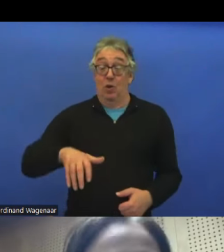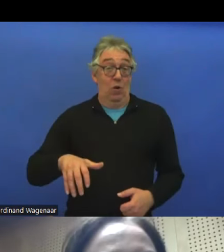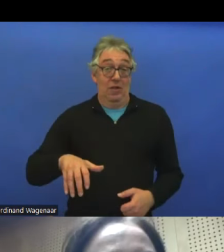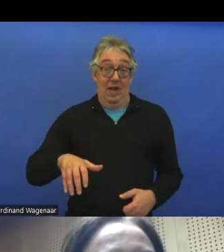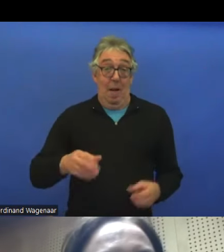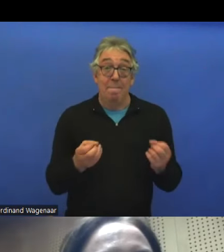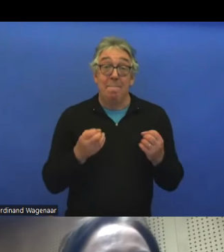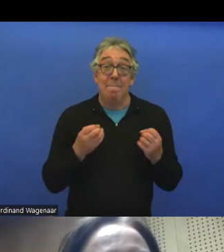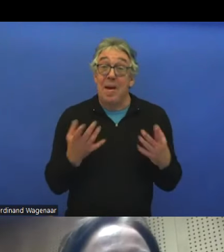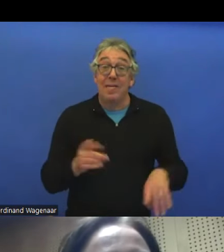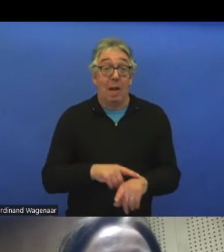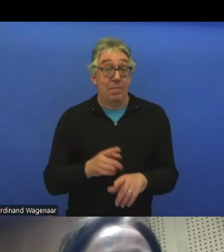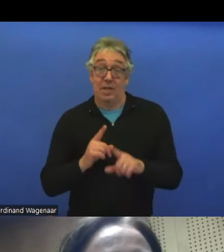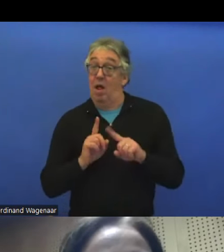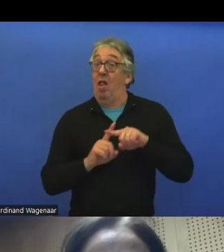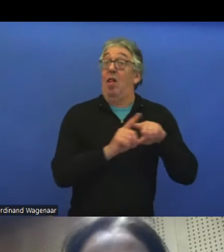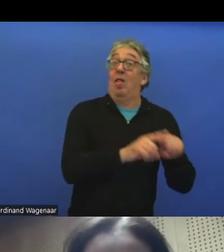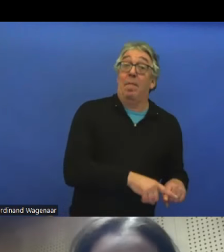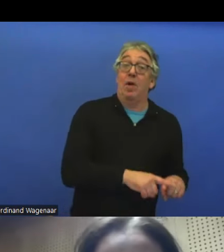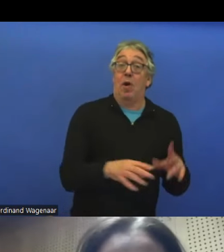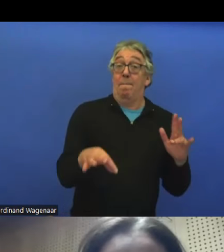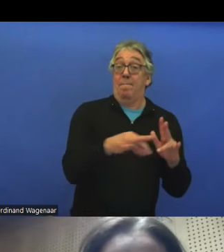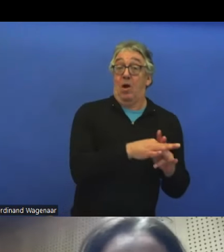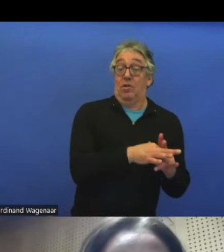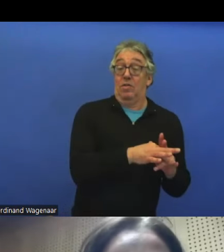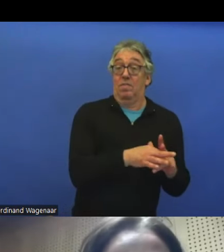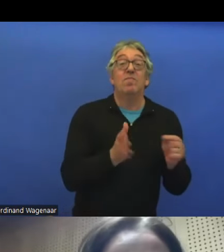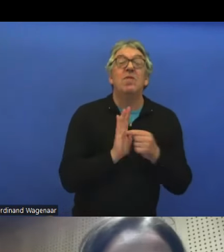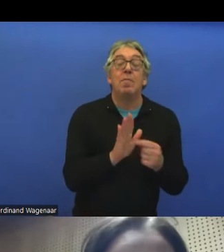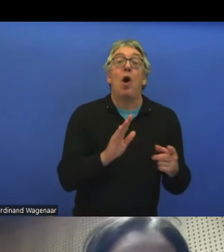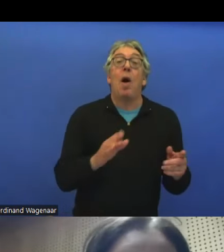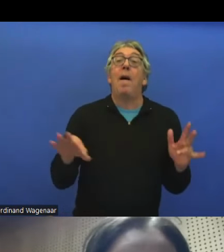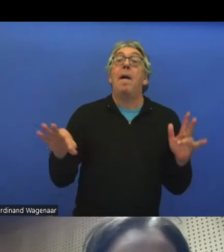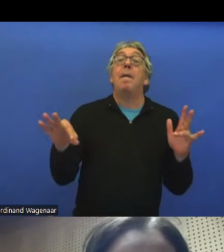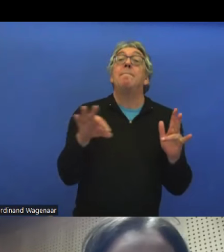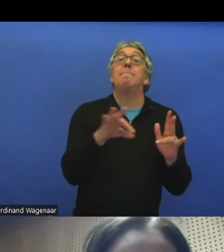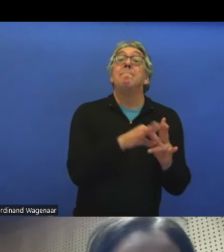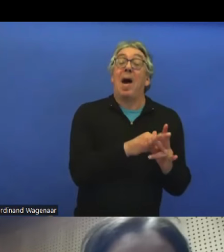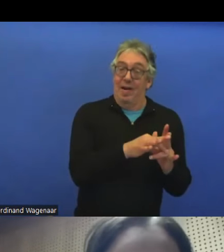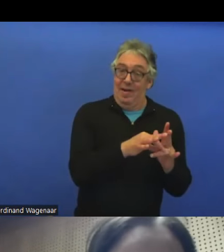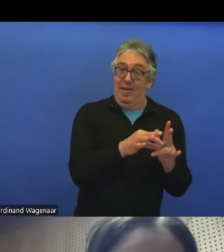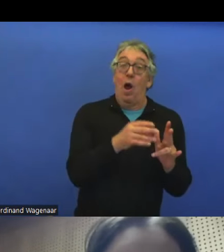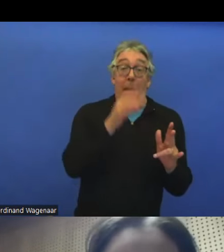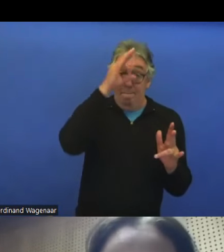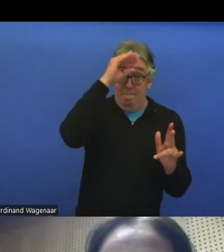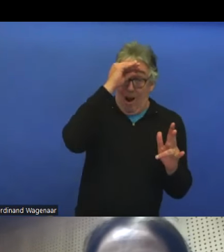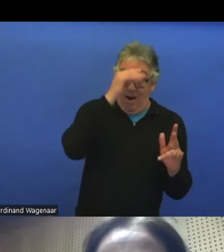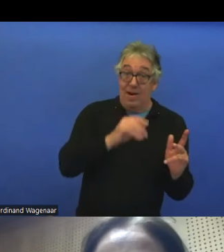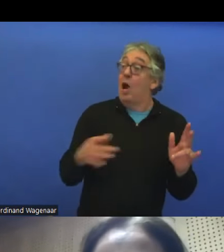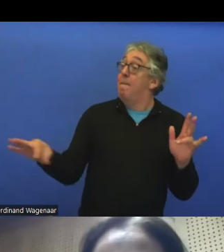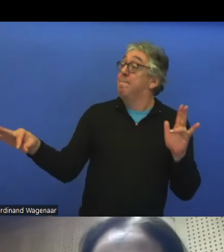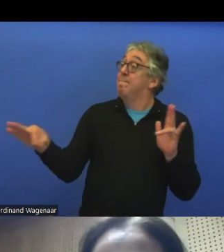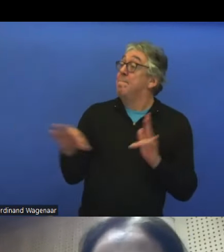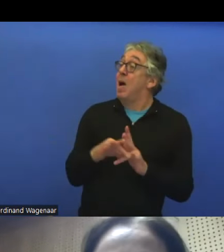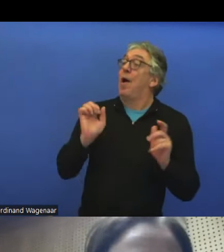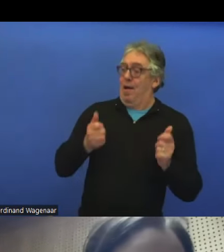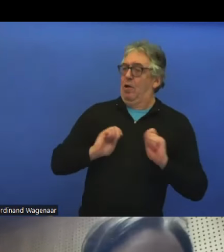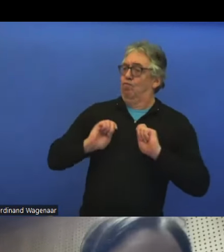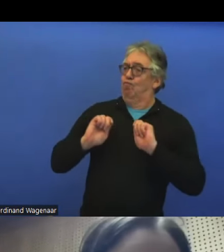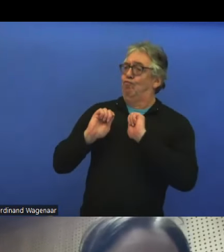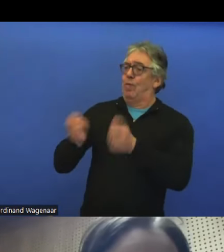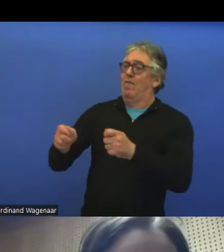for instance, men can confer their nationality to their spouse after marriage,